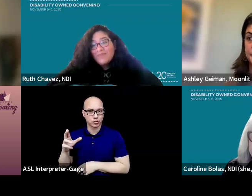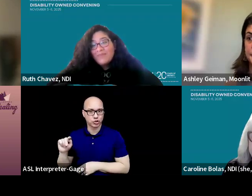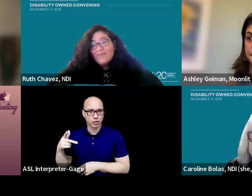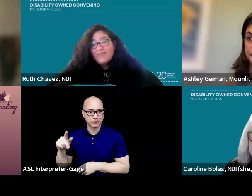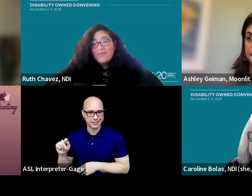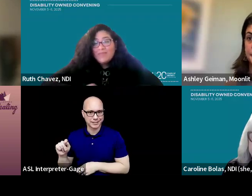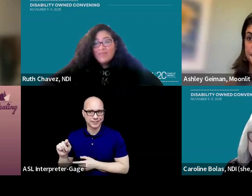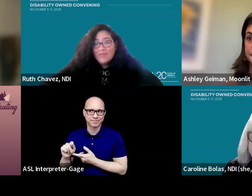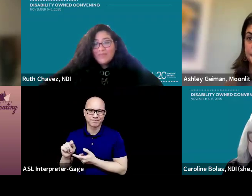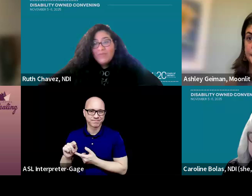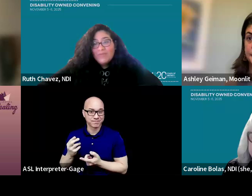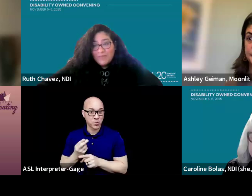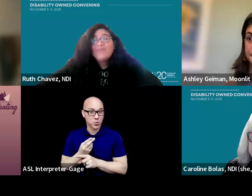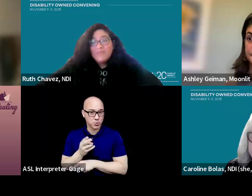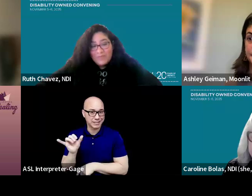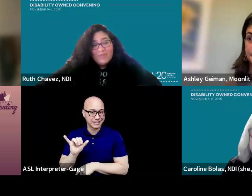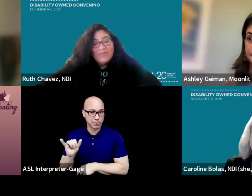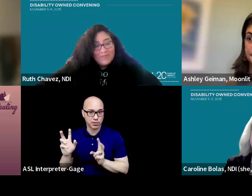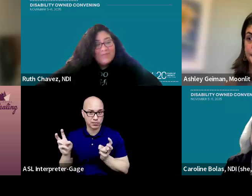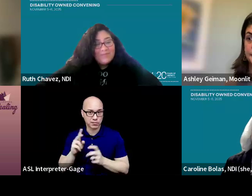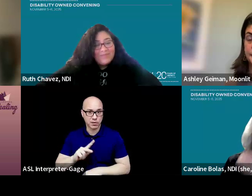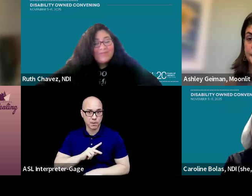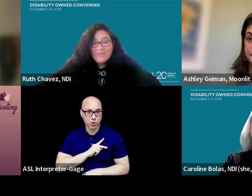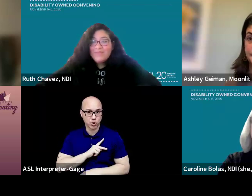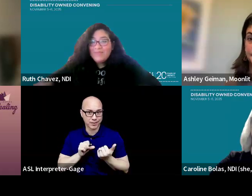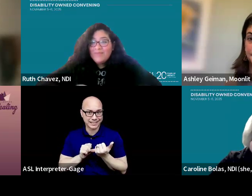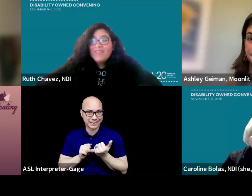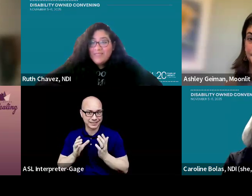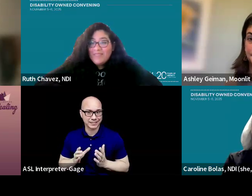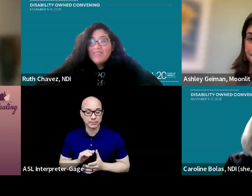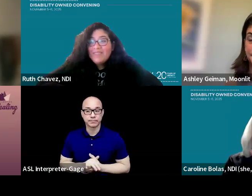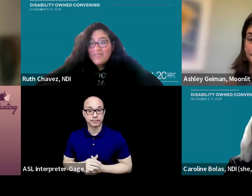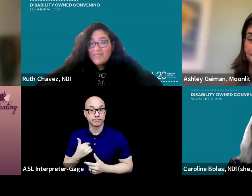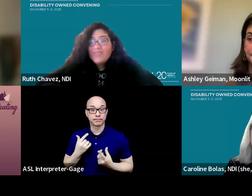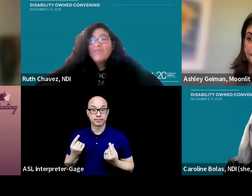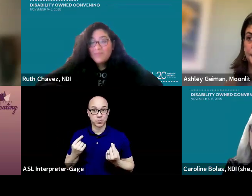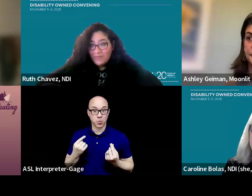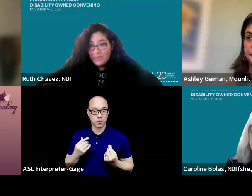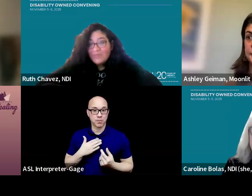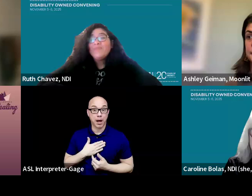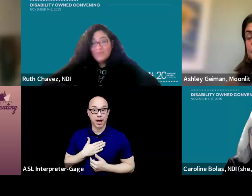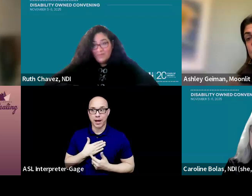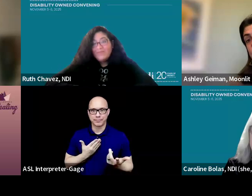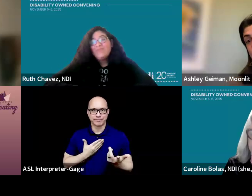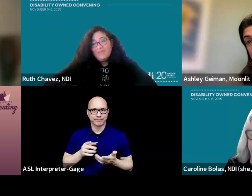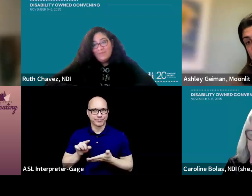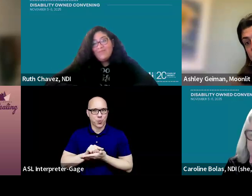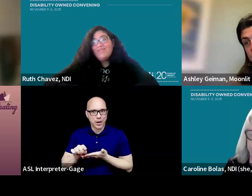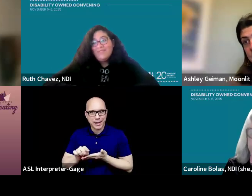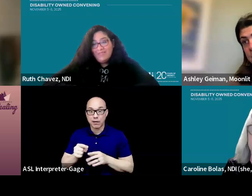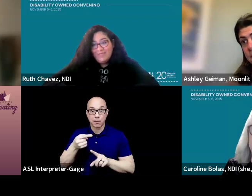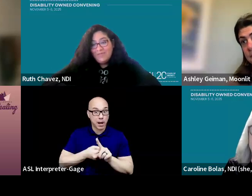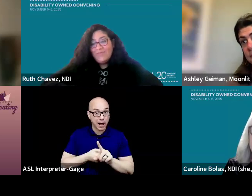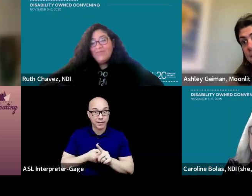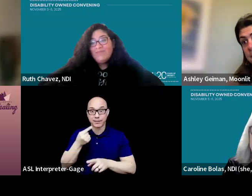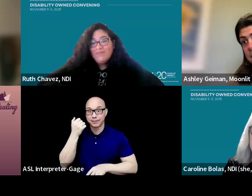ChatGPT, more of like a personal assistant, where I'll put in all of the tasks that I have to do for the week or for the